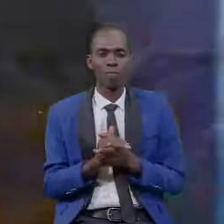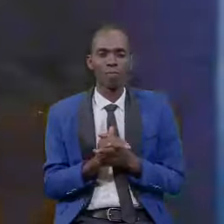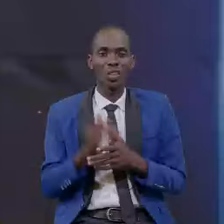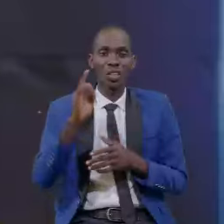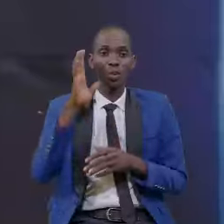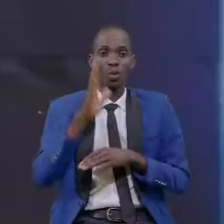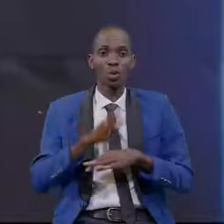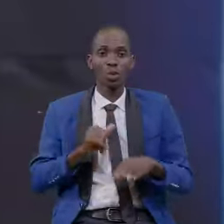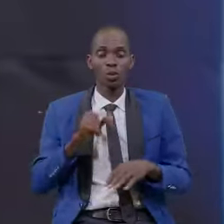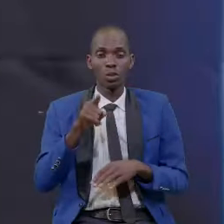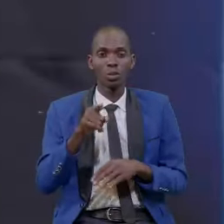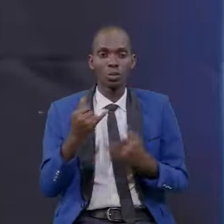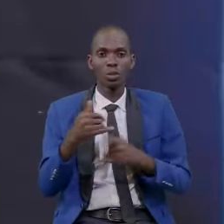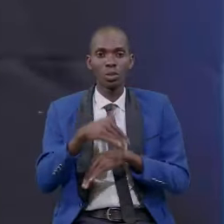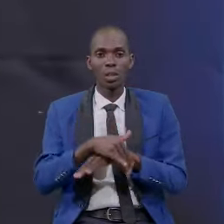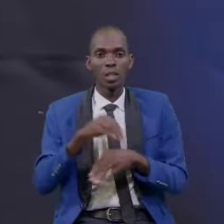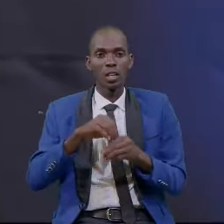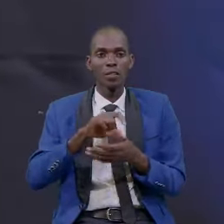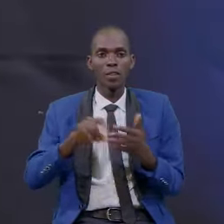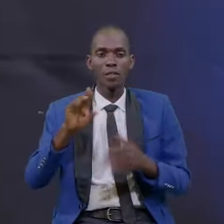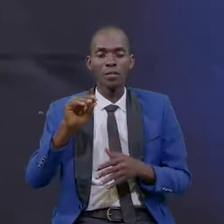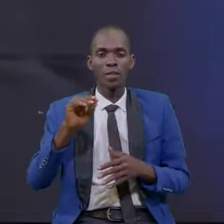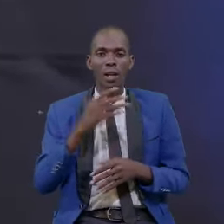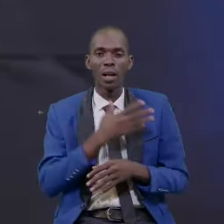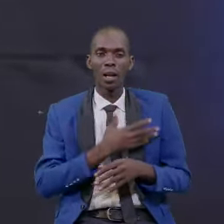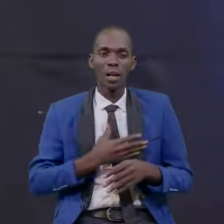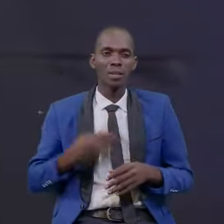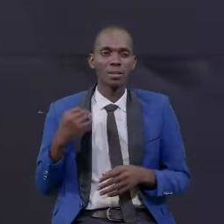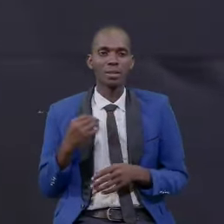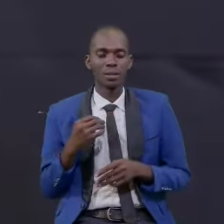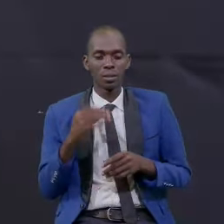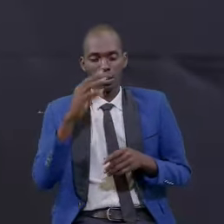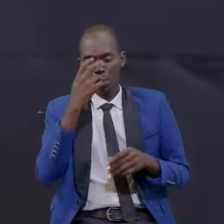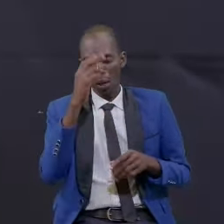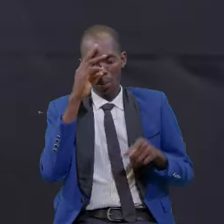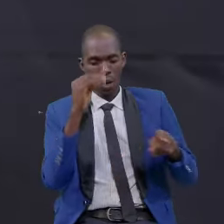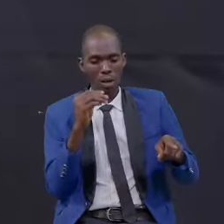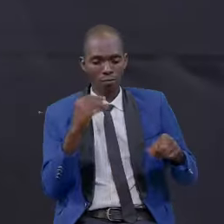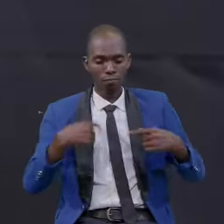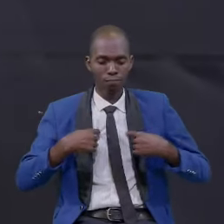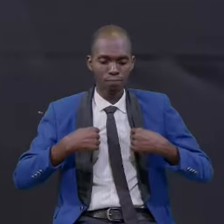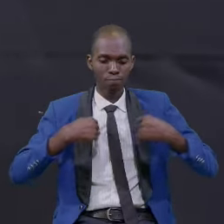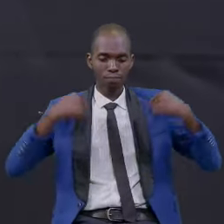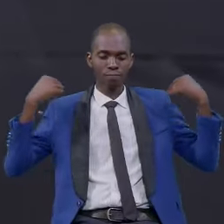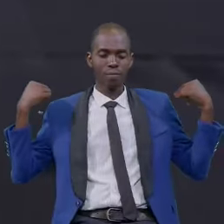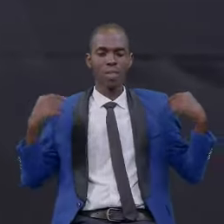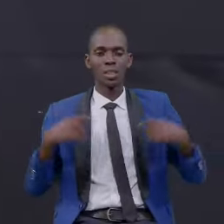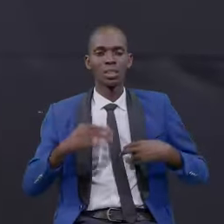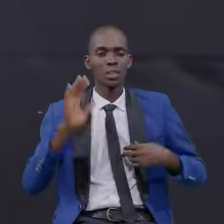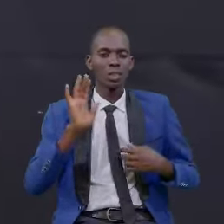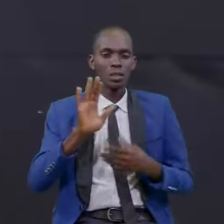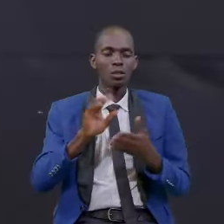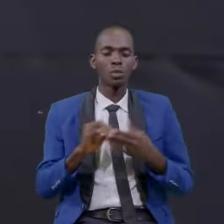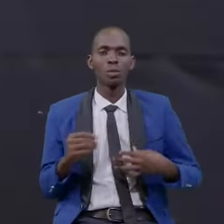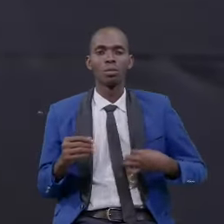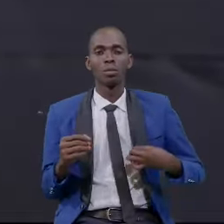In verse 50, and he casting away his garment, that was